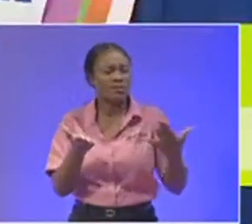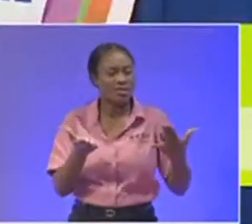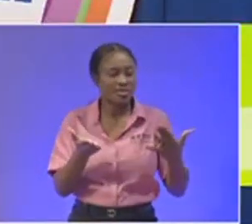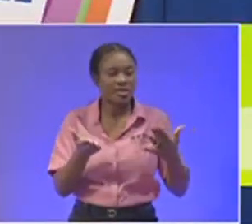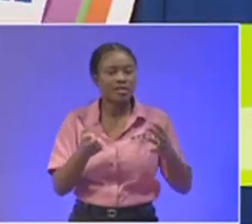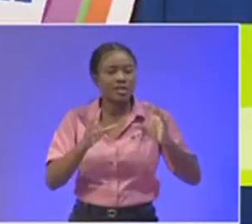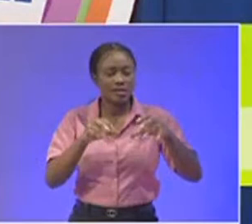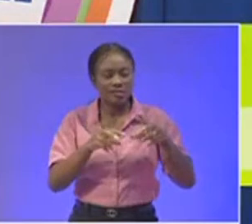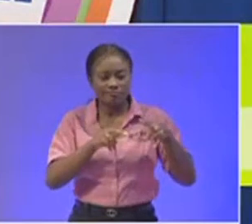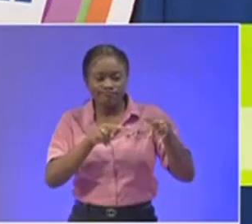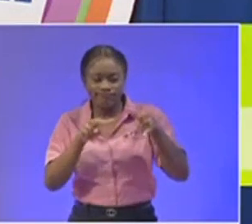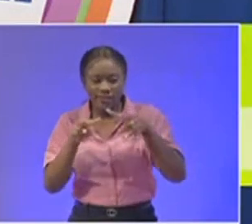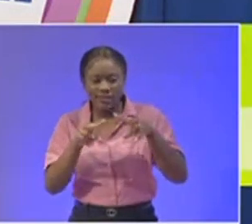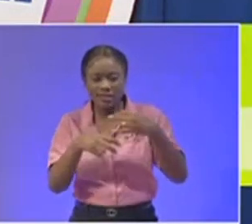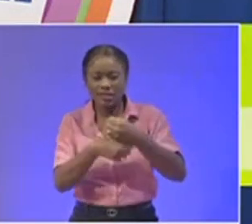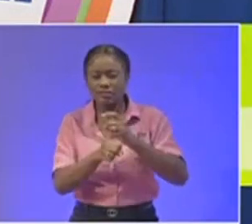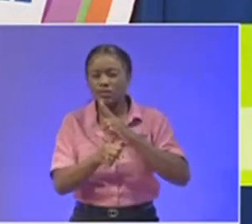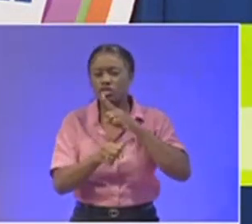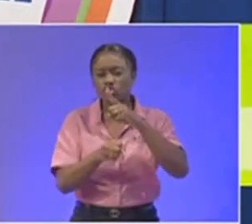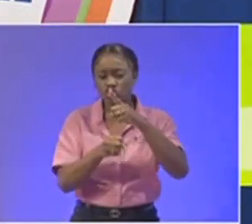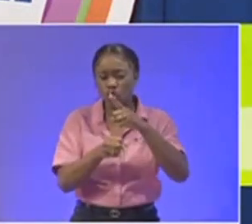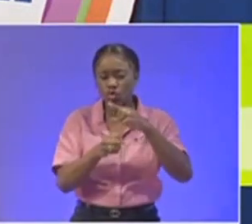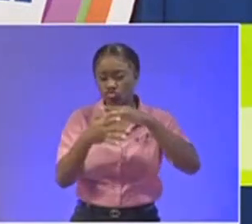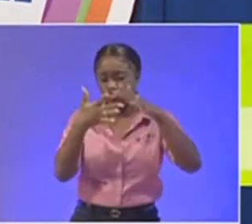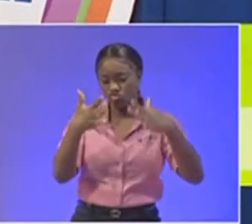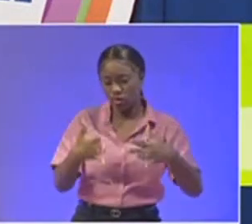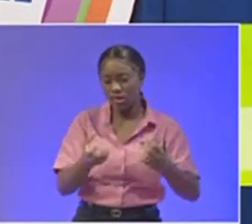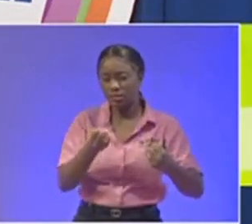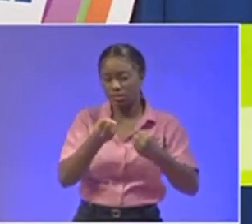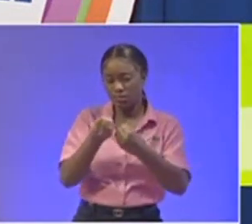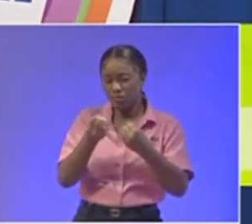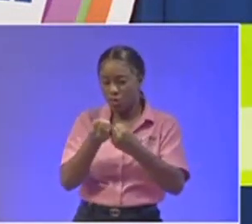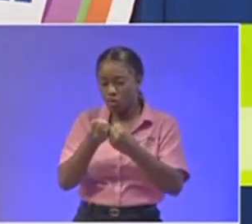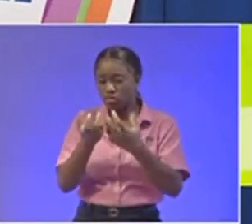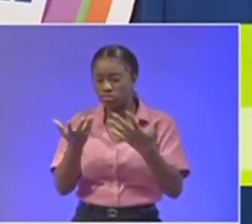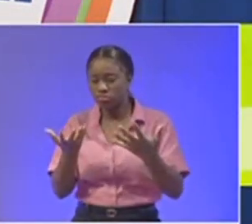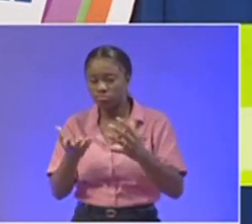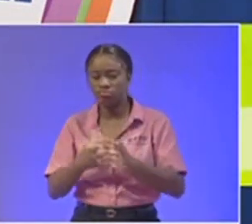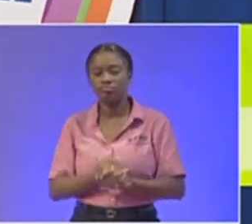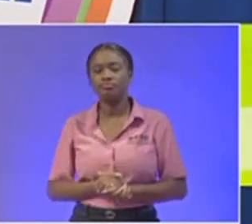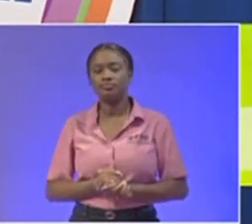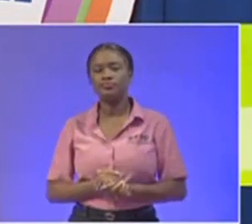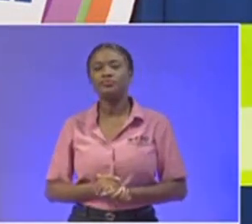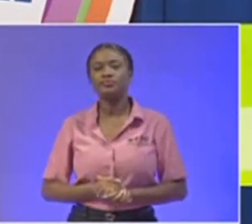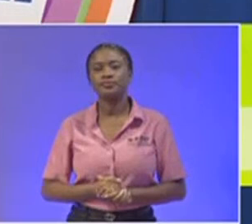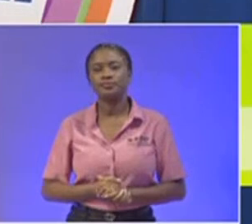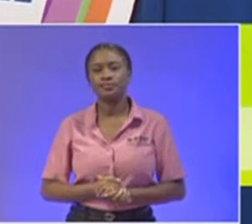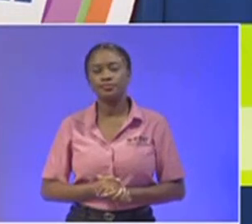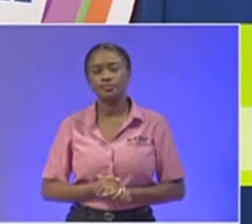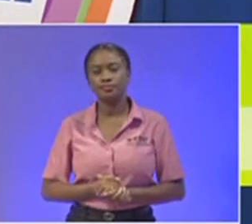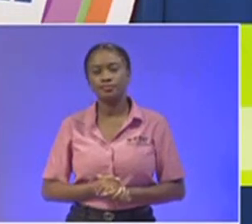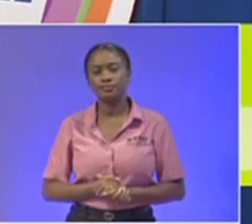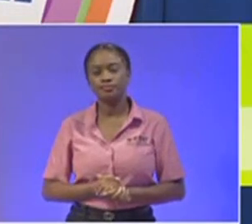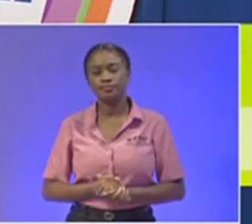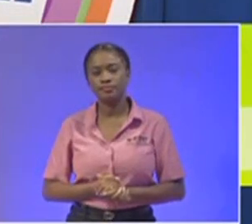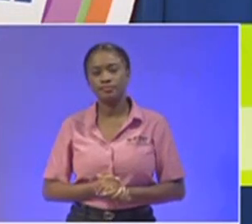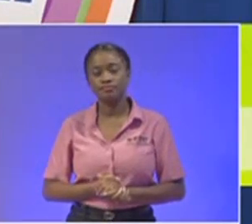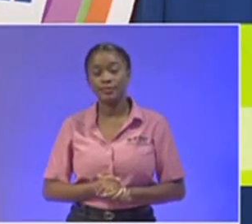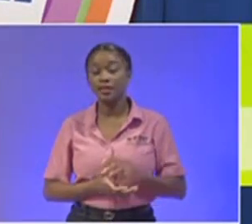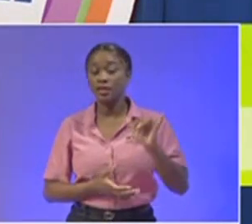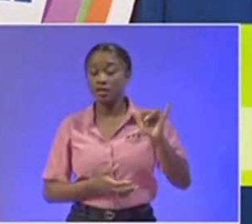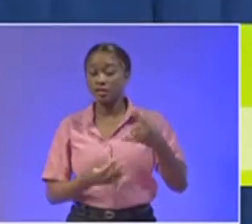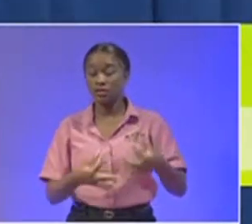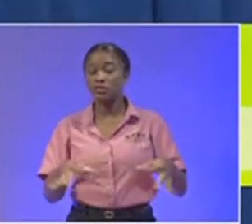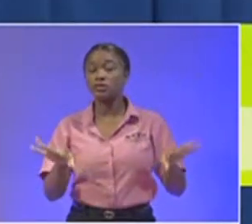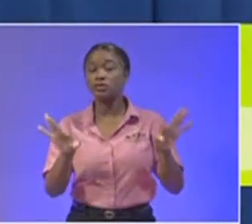monitor? Has that list of things that you should be monitoring increased? Yeah. That's